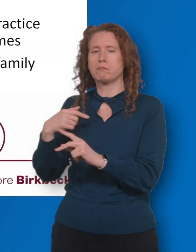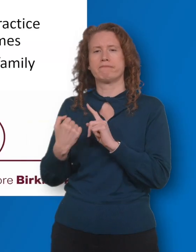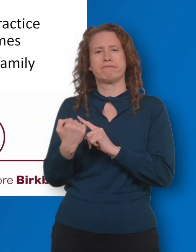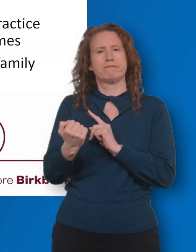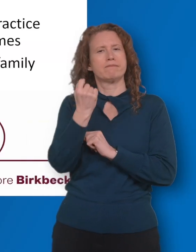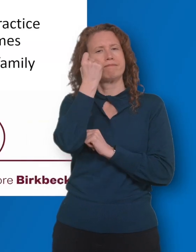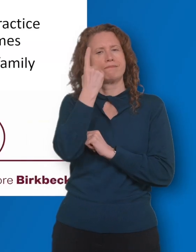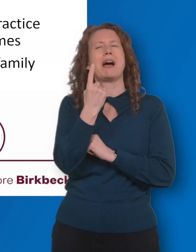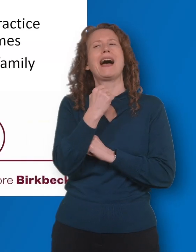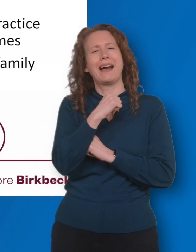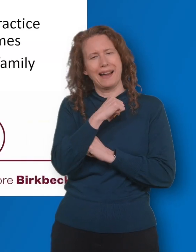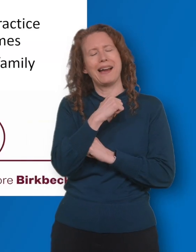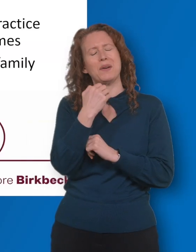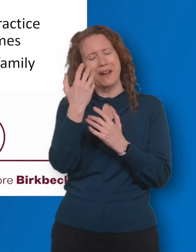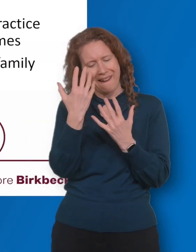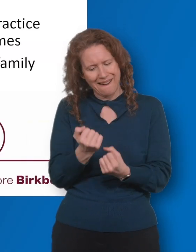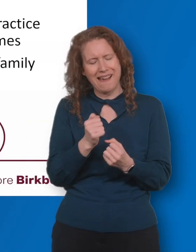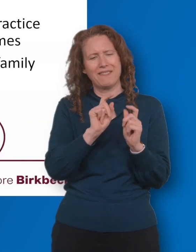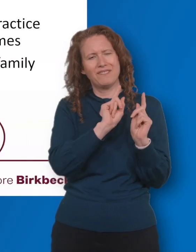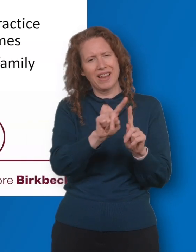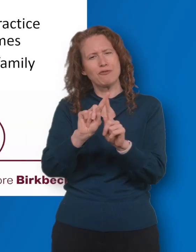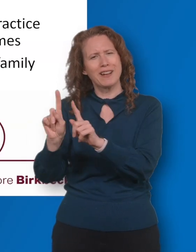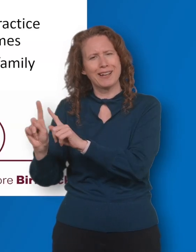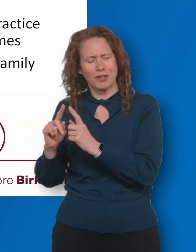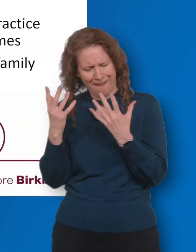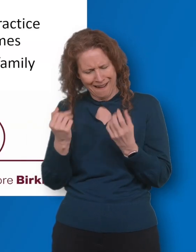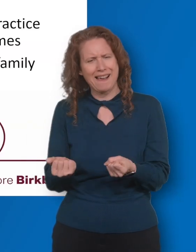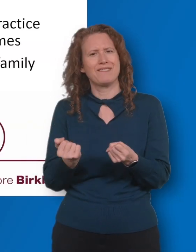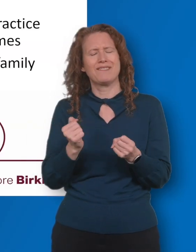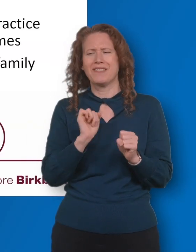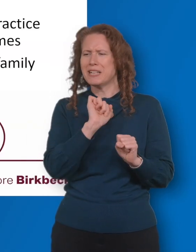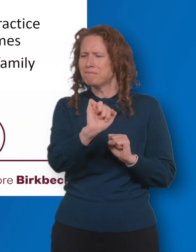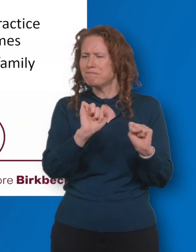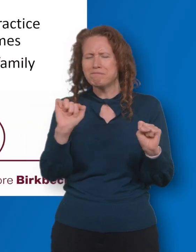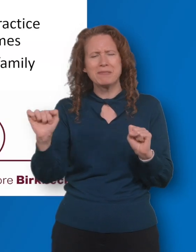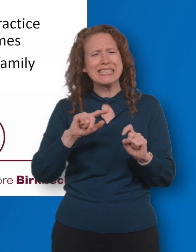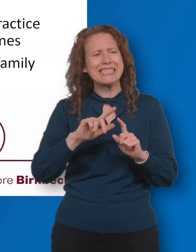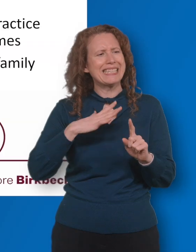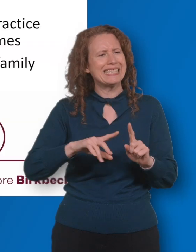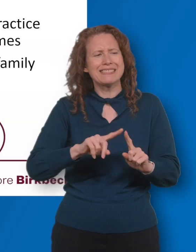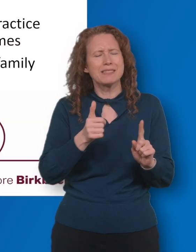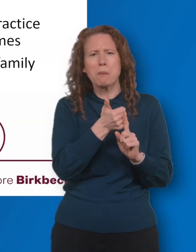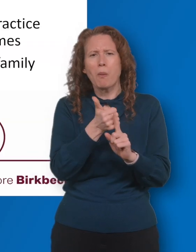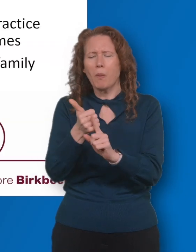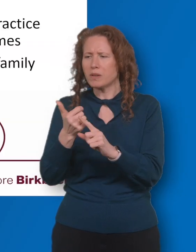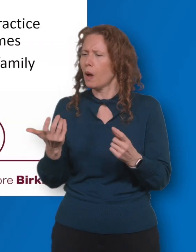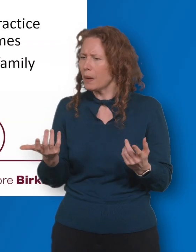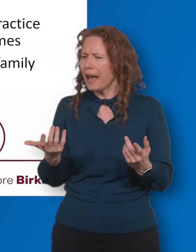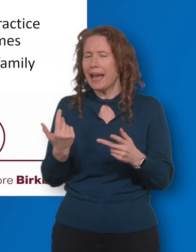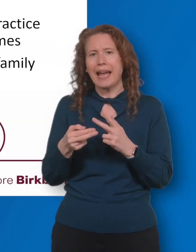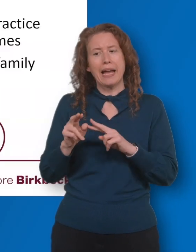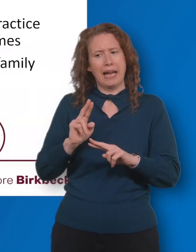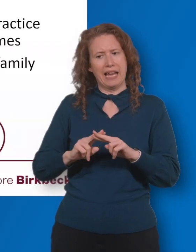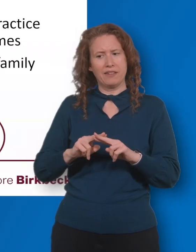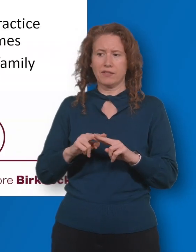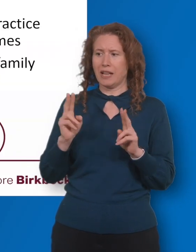there is such variation, there is such need for support, right? What do you do if you don't have an Auntie